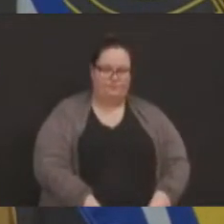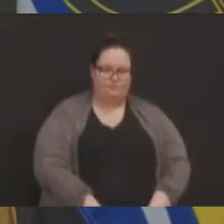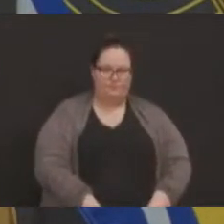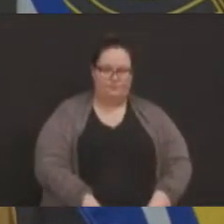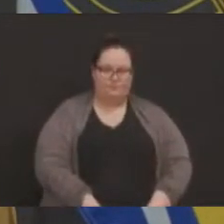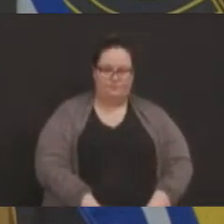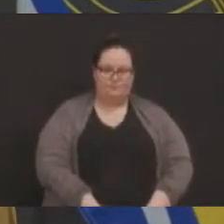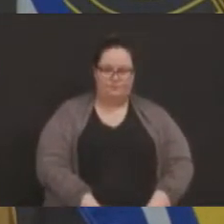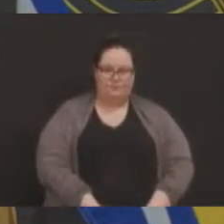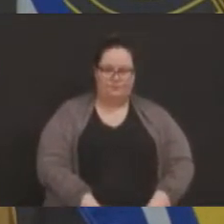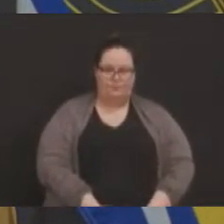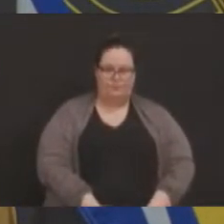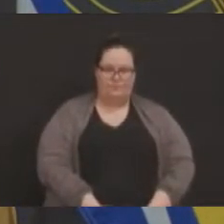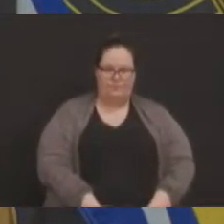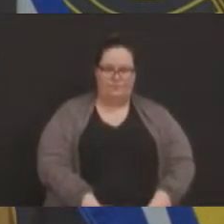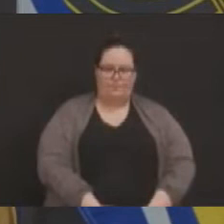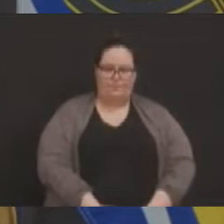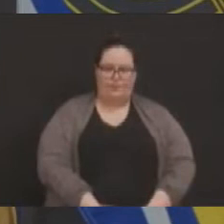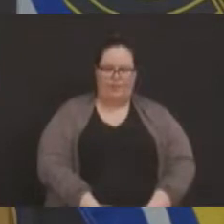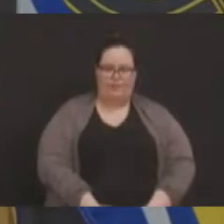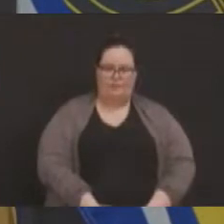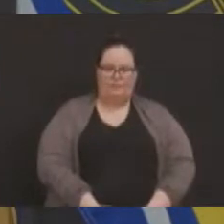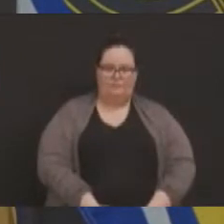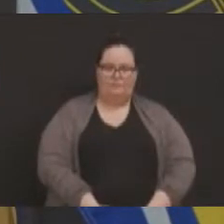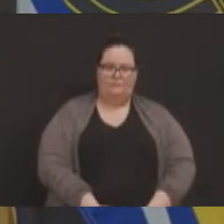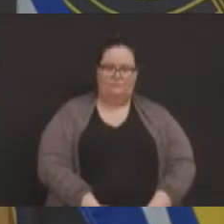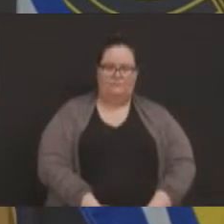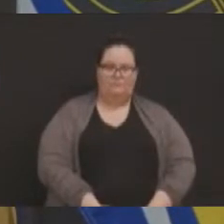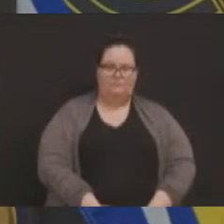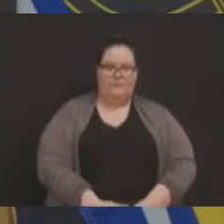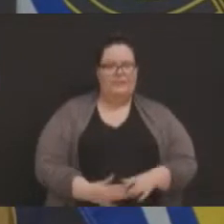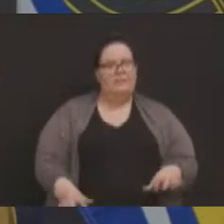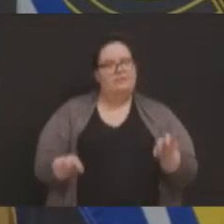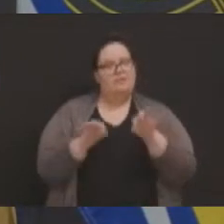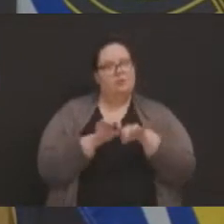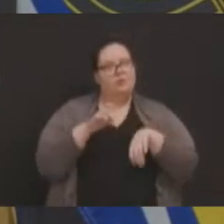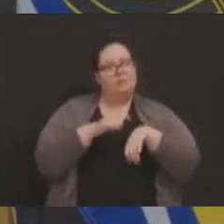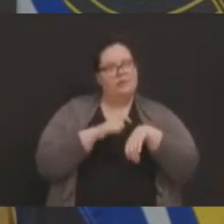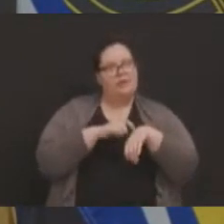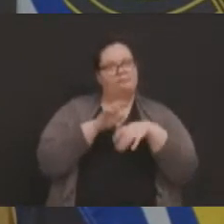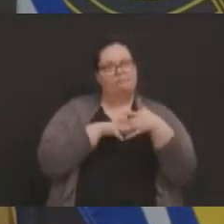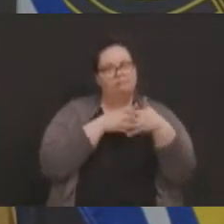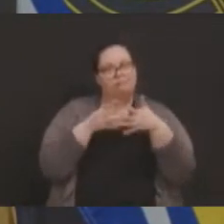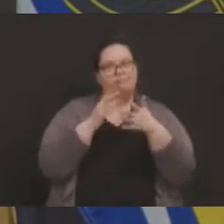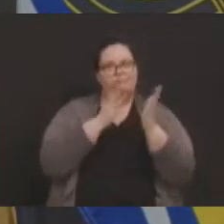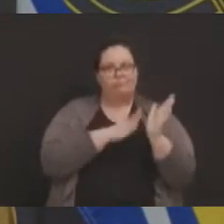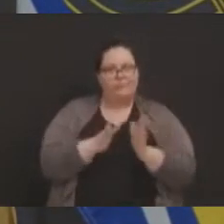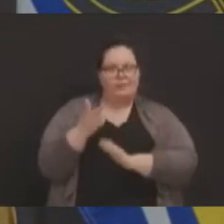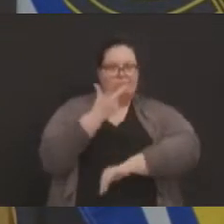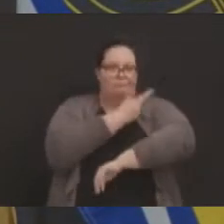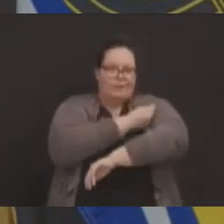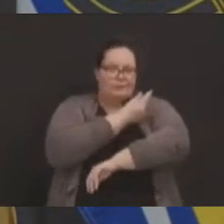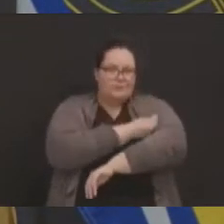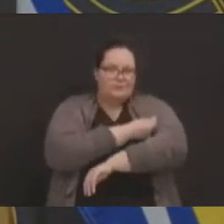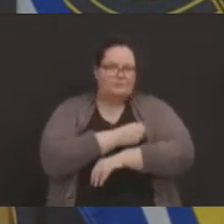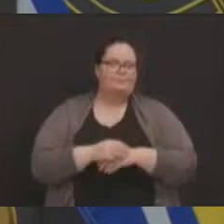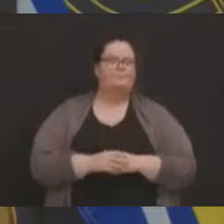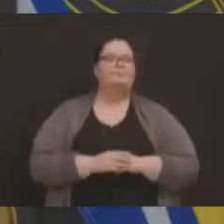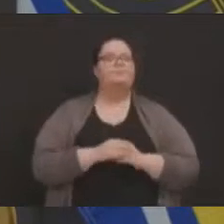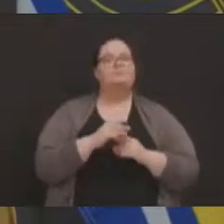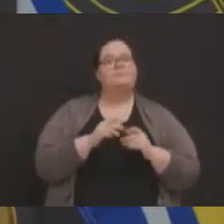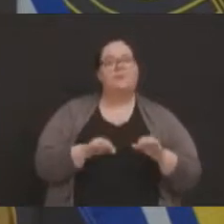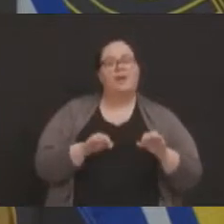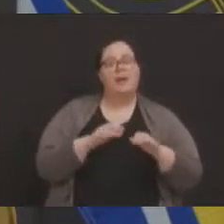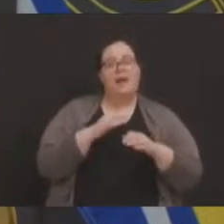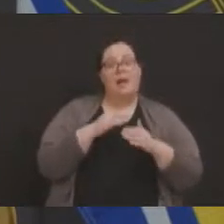Acts of kindness and caring go a long way at the best of times and are even more appreciated when times are challenging like